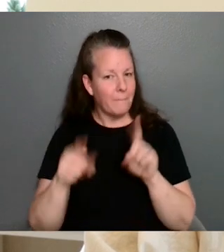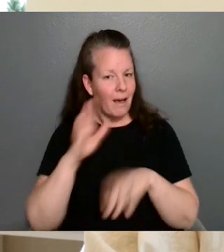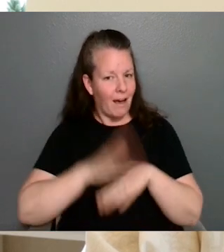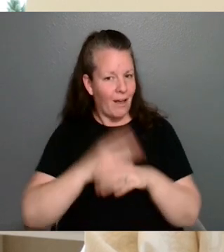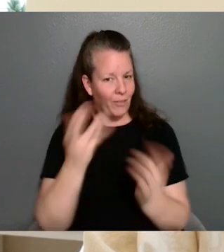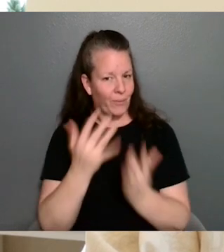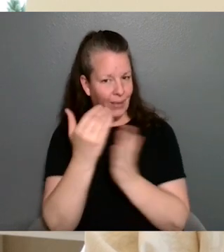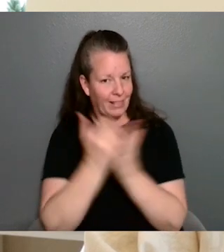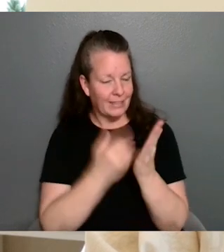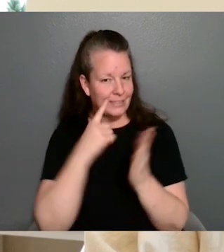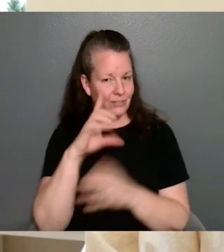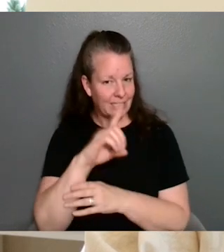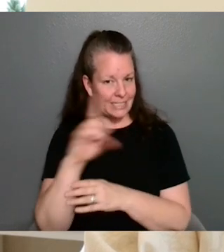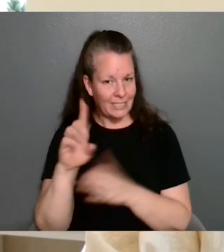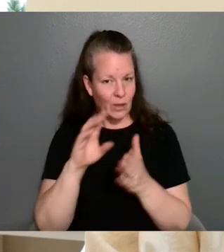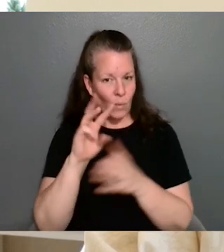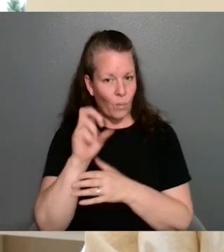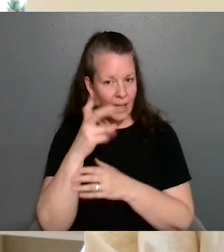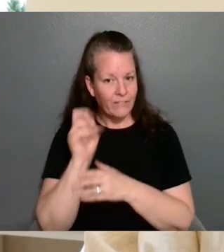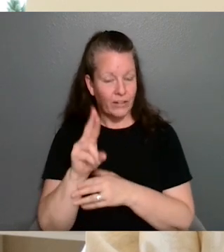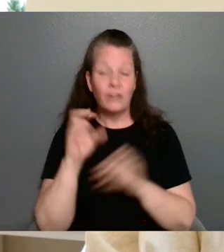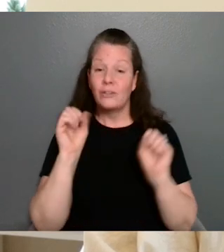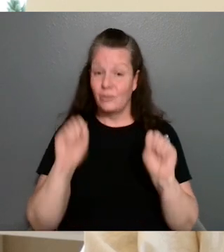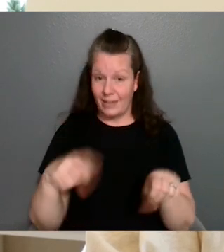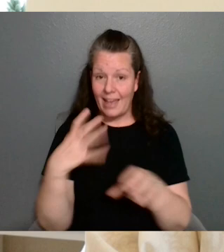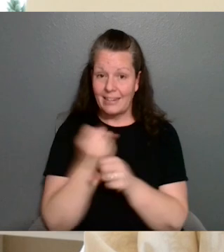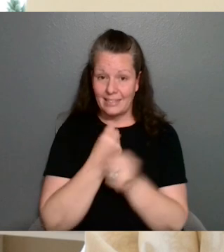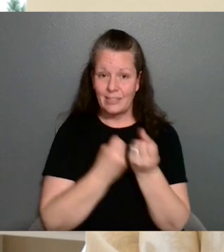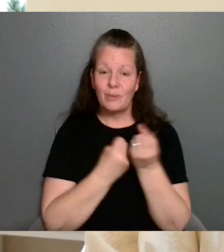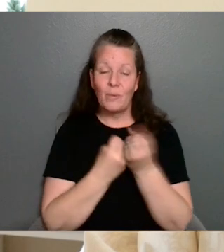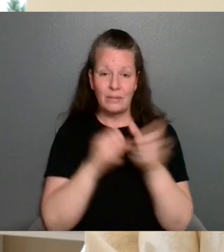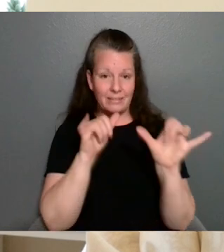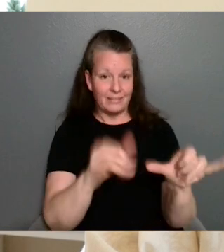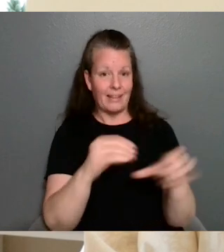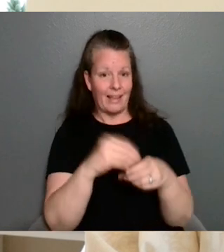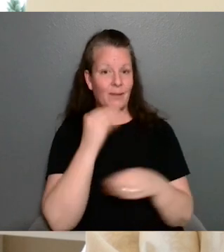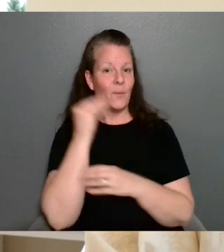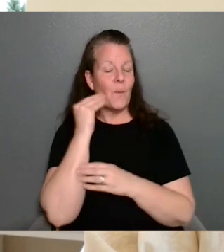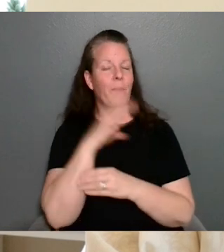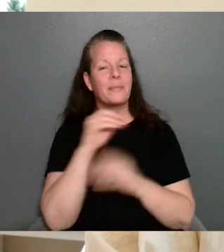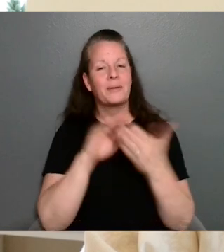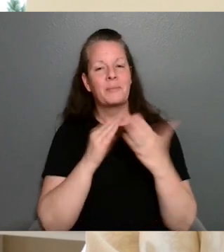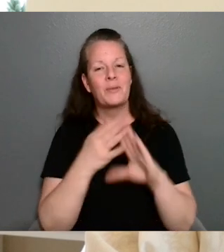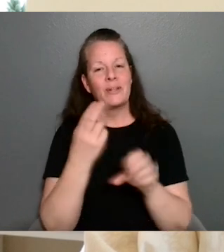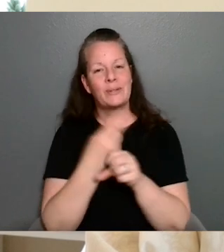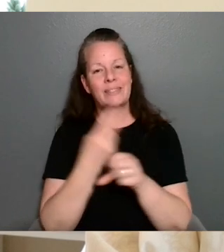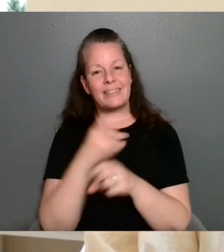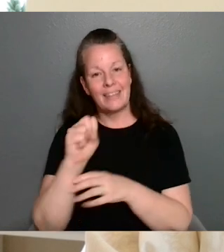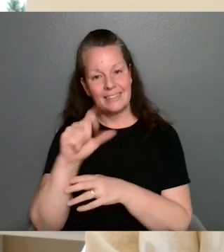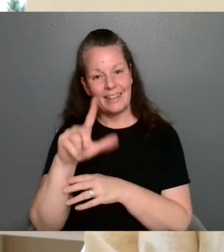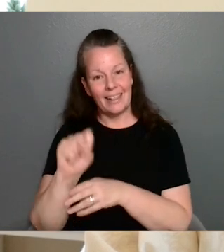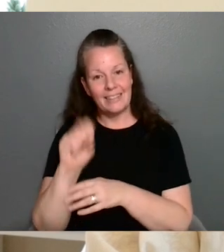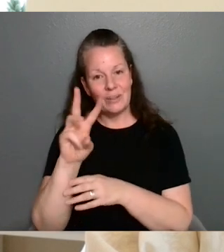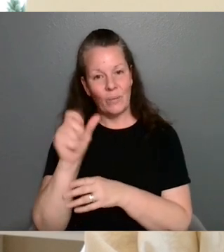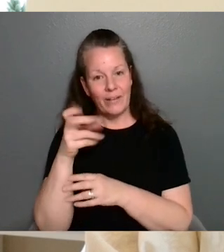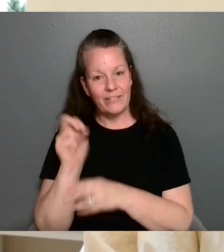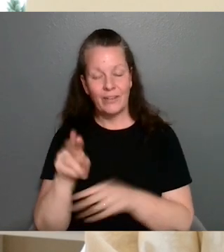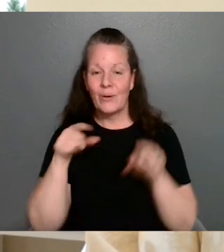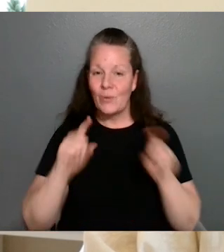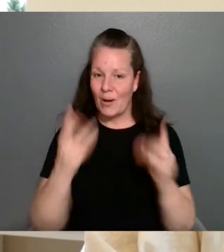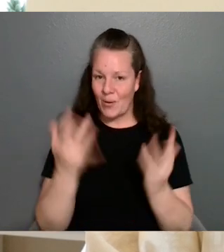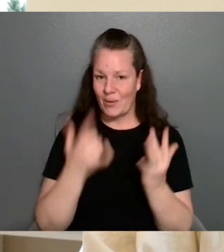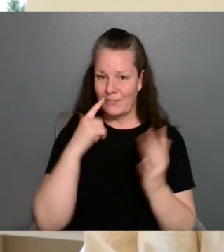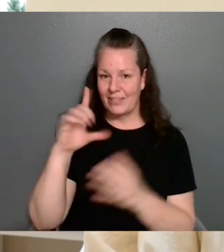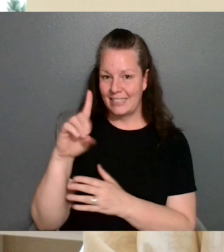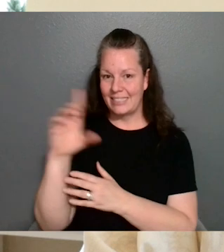but you are on the wait list for the DD waiver, you can receive supports to remain in your home and community using the SLS waiver while